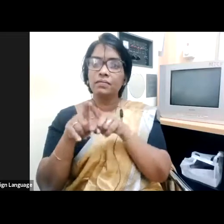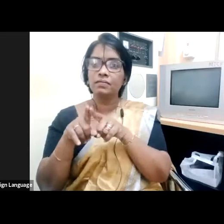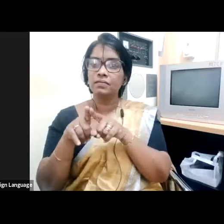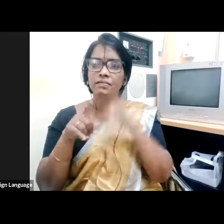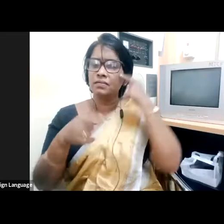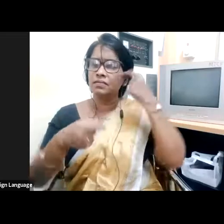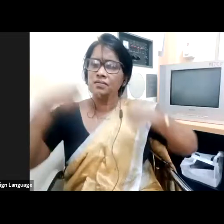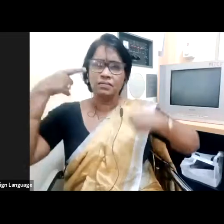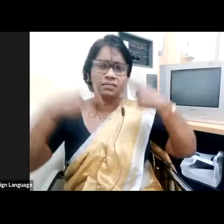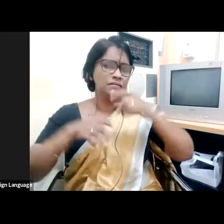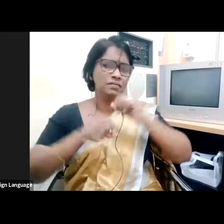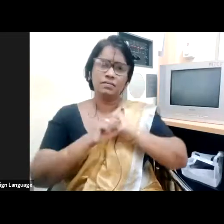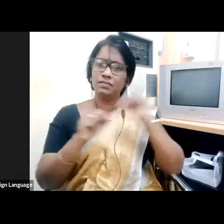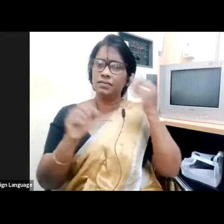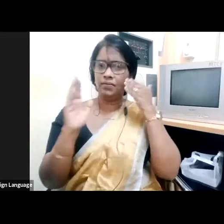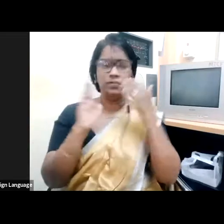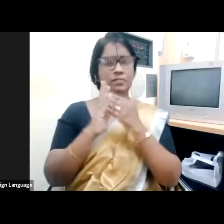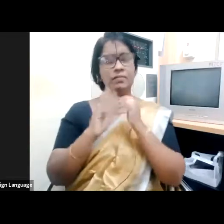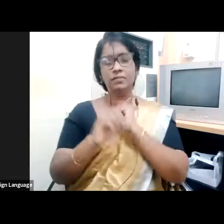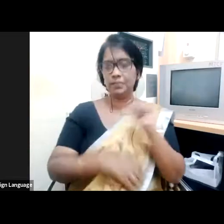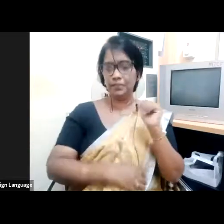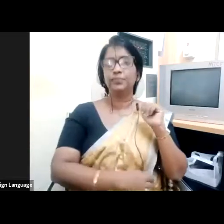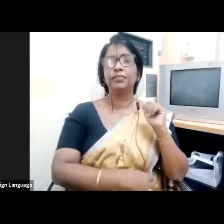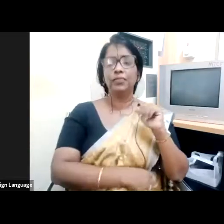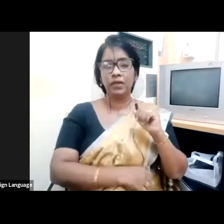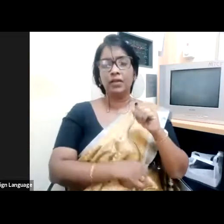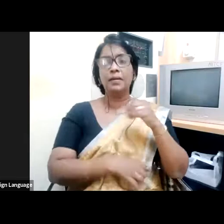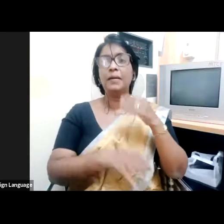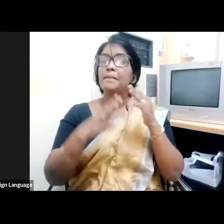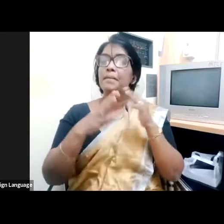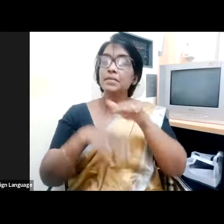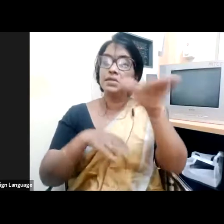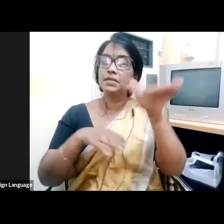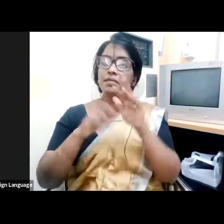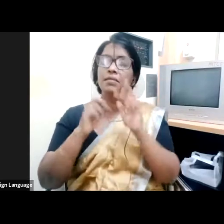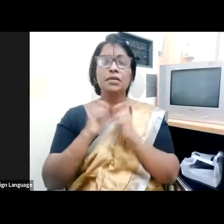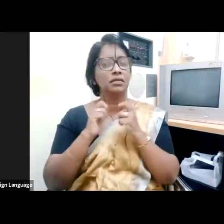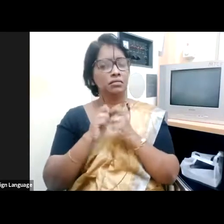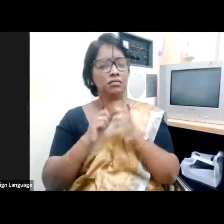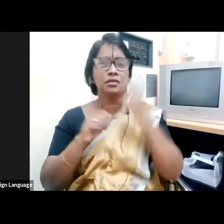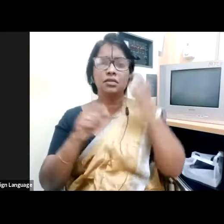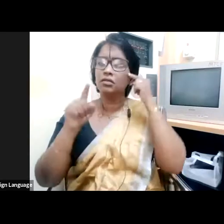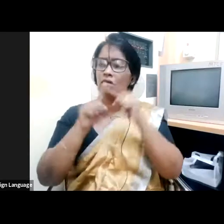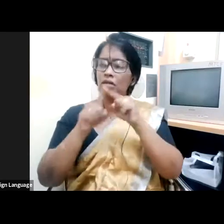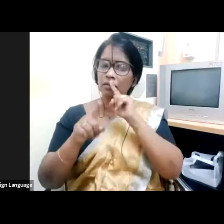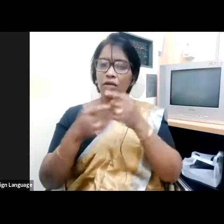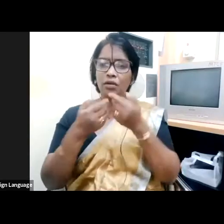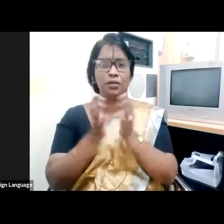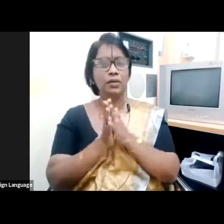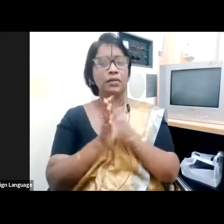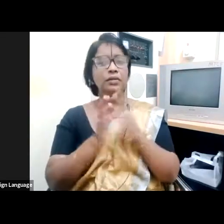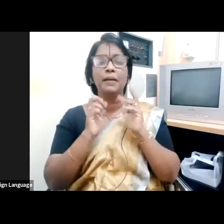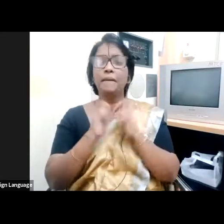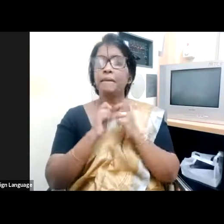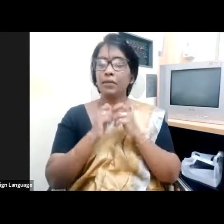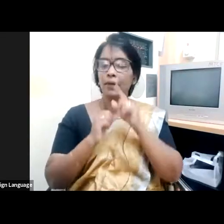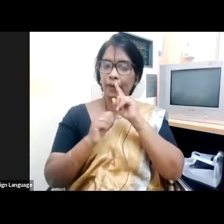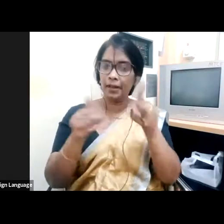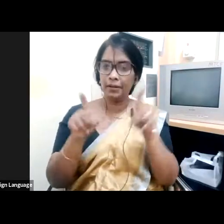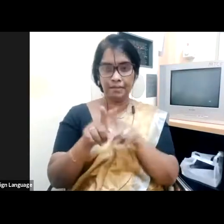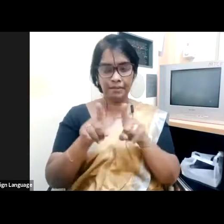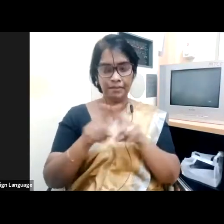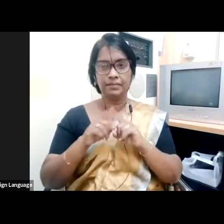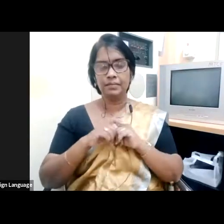addressing societal issues and also creating shareholder value. In the sector that we operate, you have to be